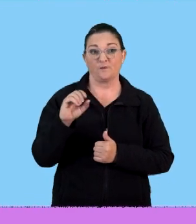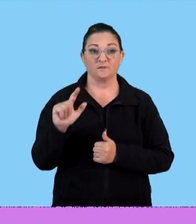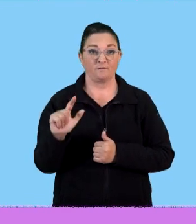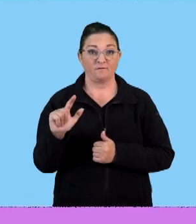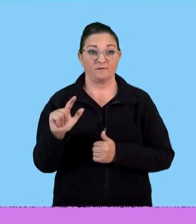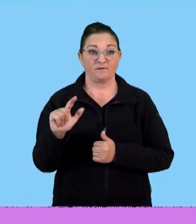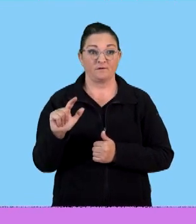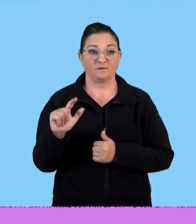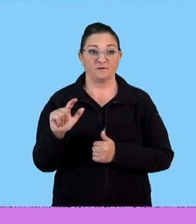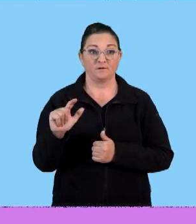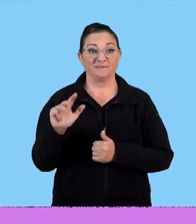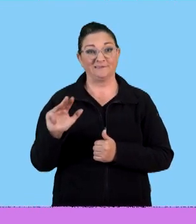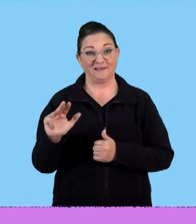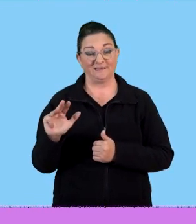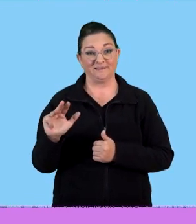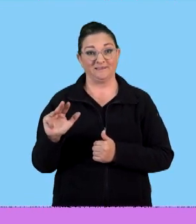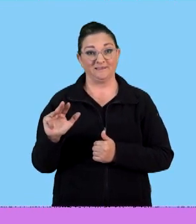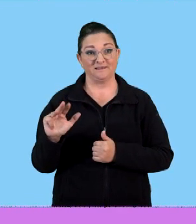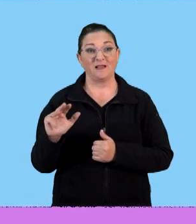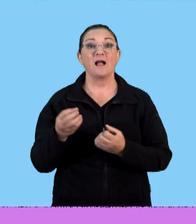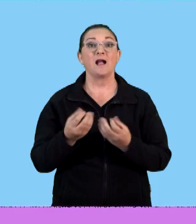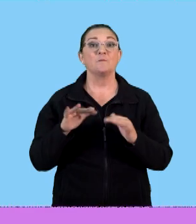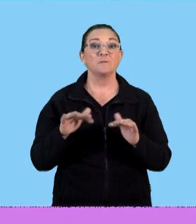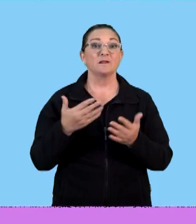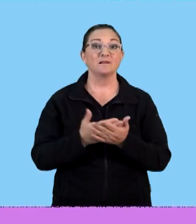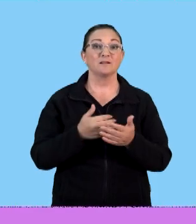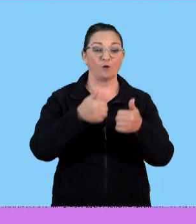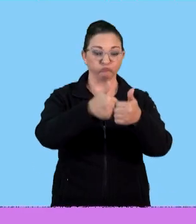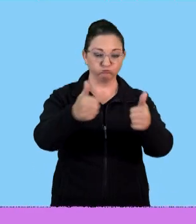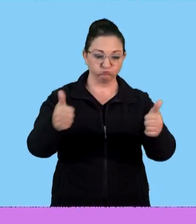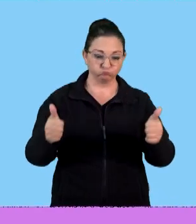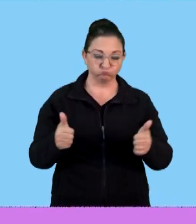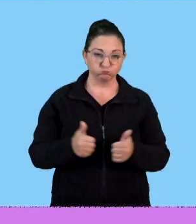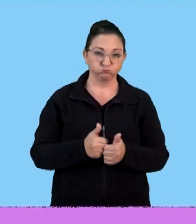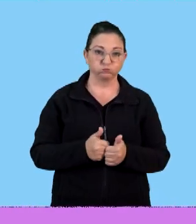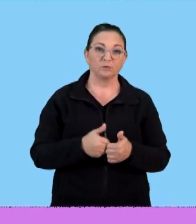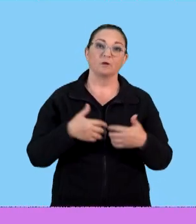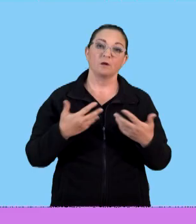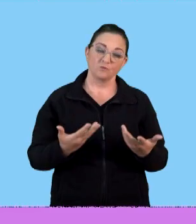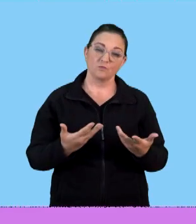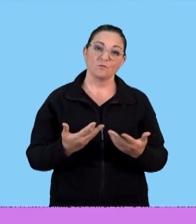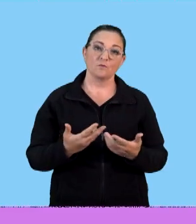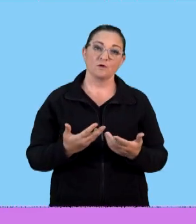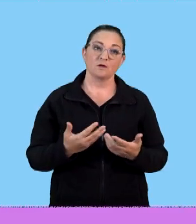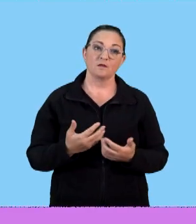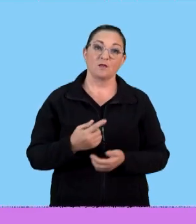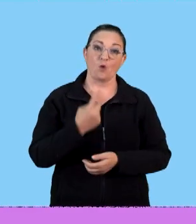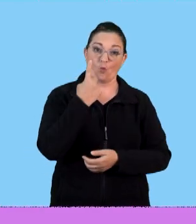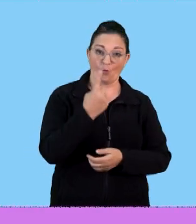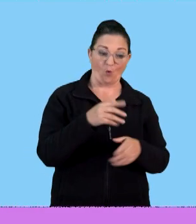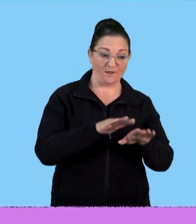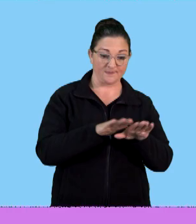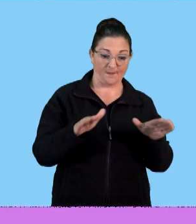8,079. I'll stop here. And that is the amount of people that can be seated around the table. So we are basically saying that one